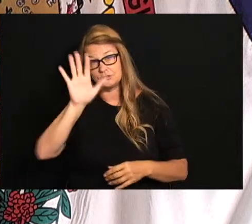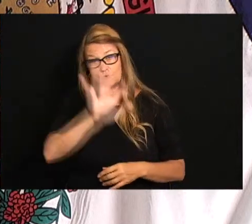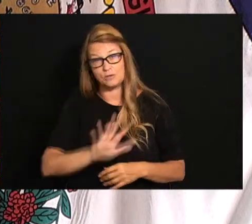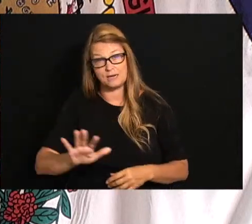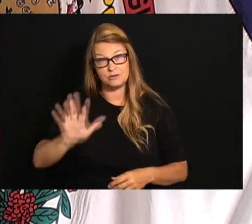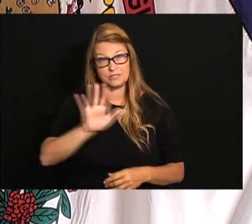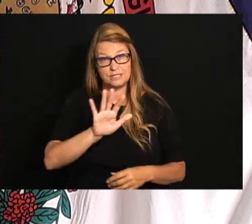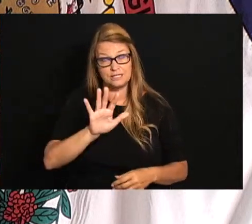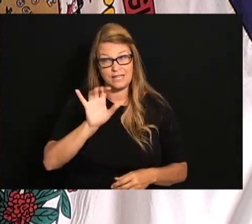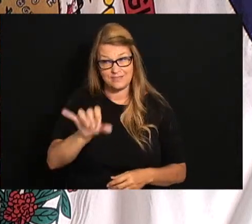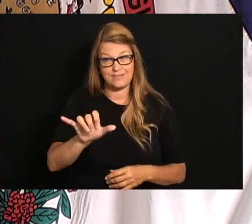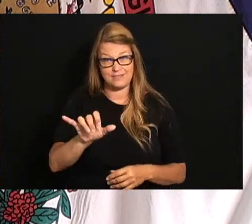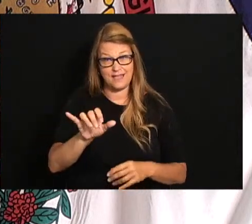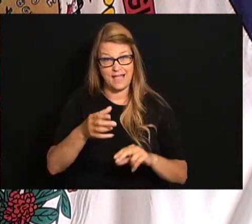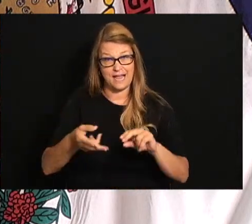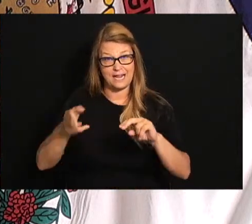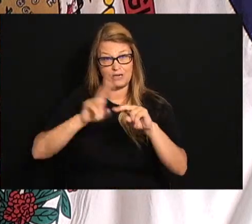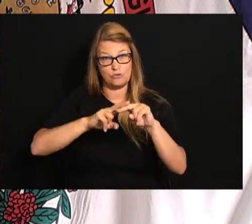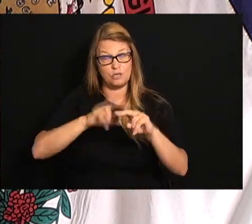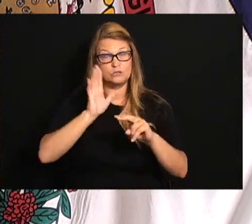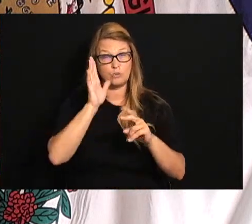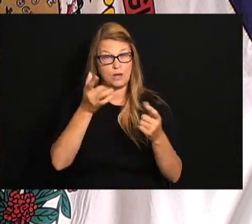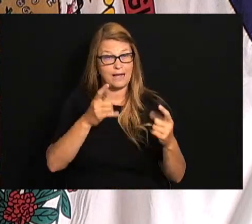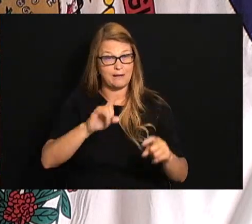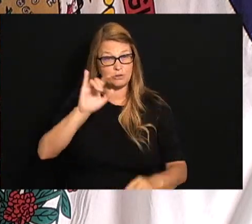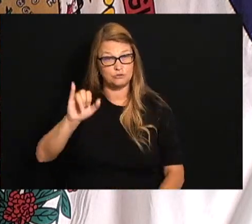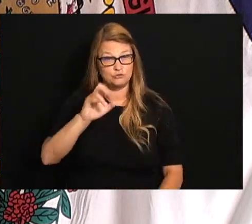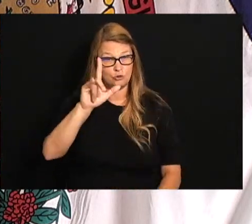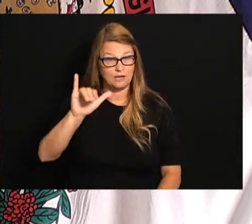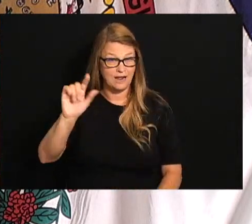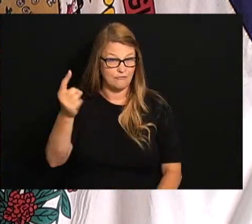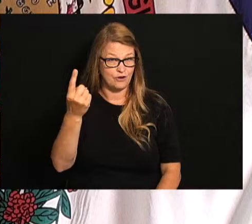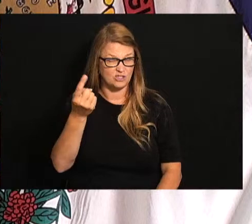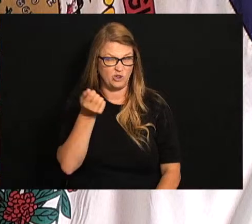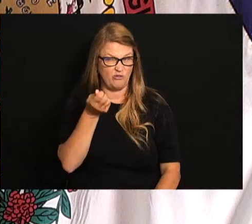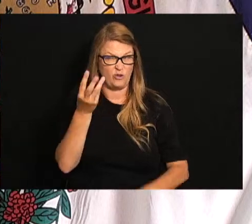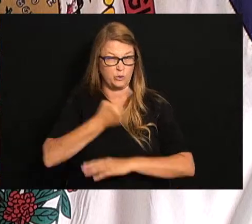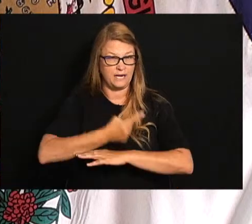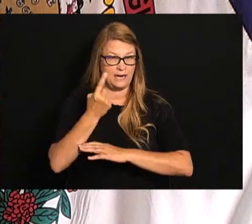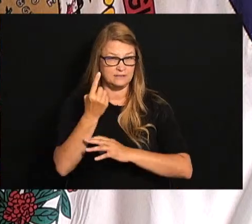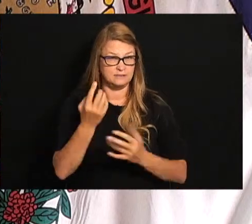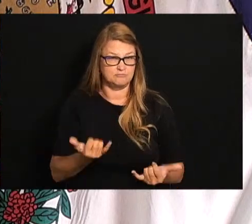rate increase by July 1st, just a few days from now.